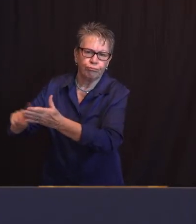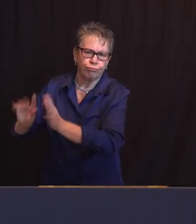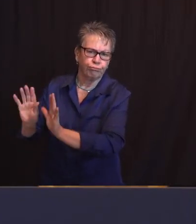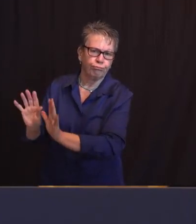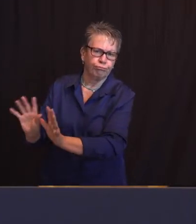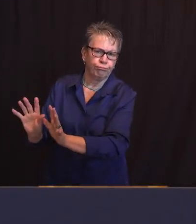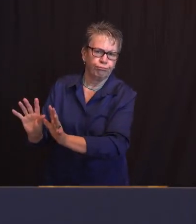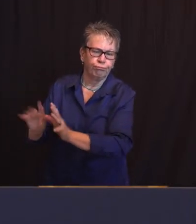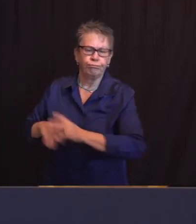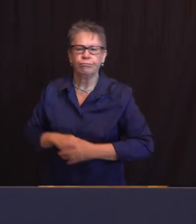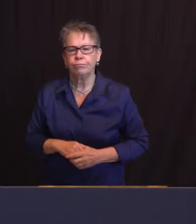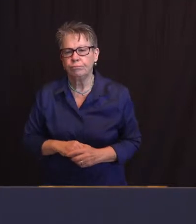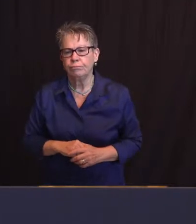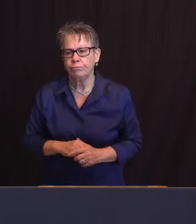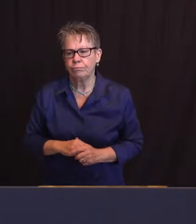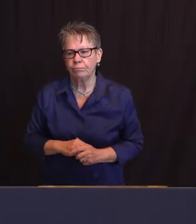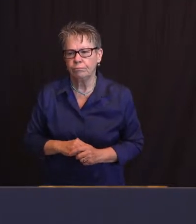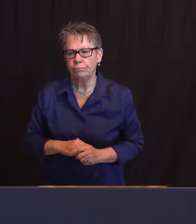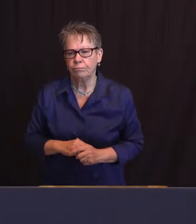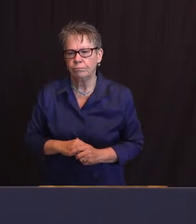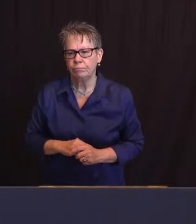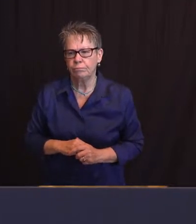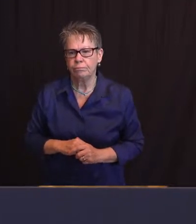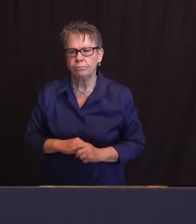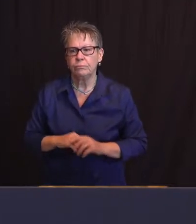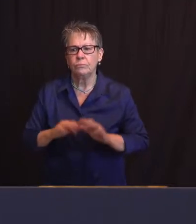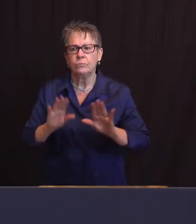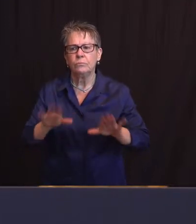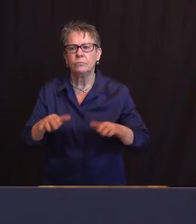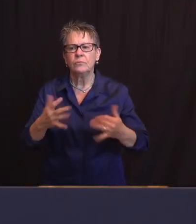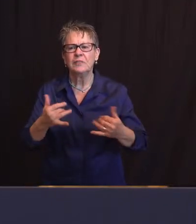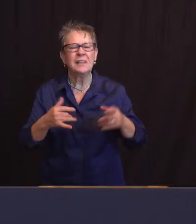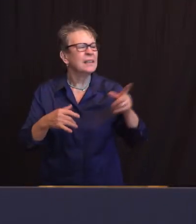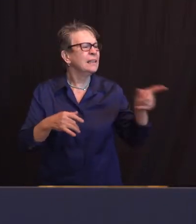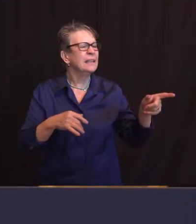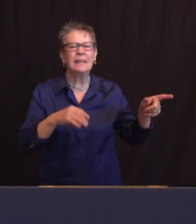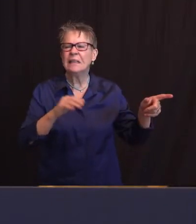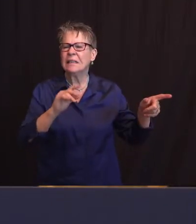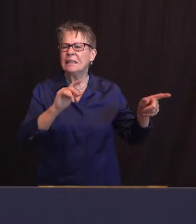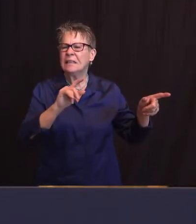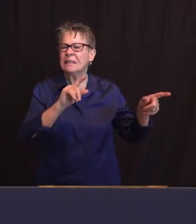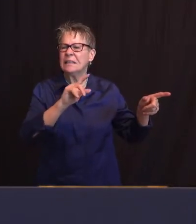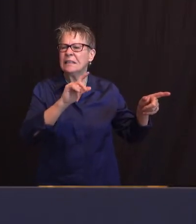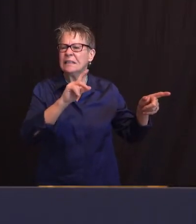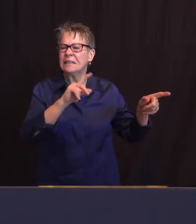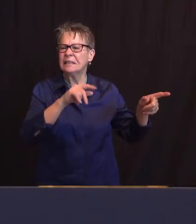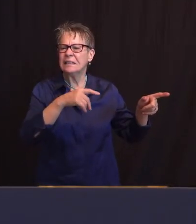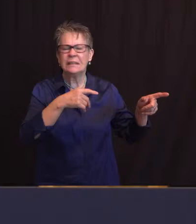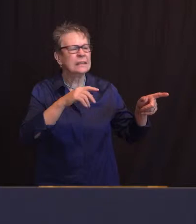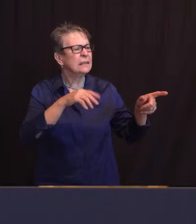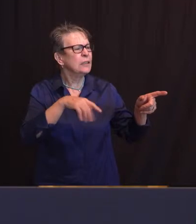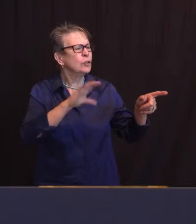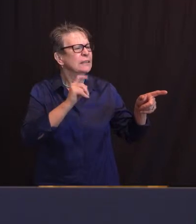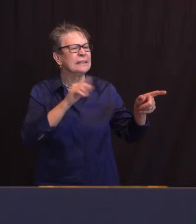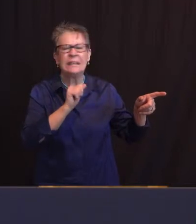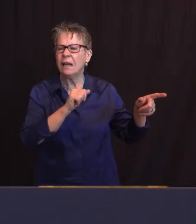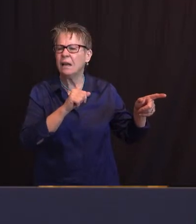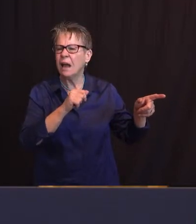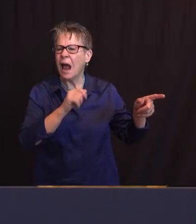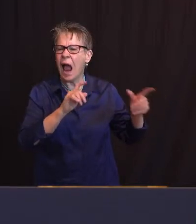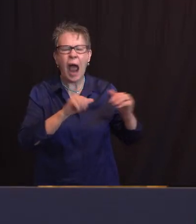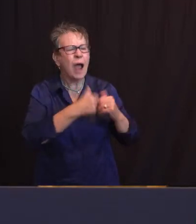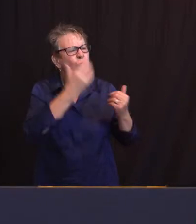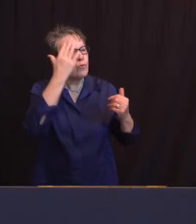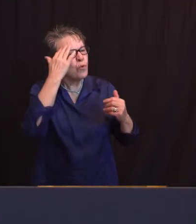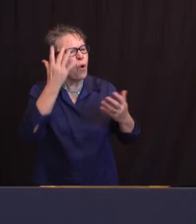head. With that, Tina, how do we track the variants, and how do we know they're here, and how lethal they are, and all